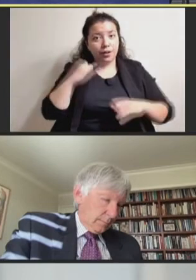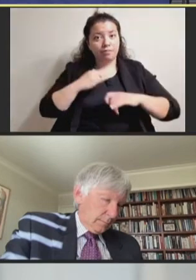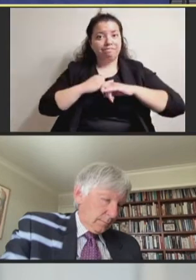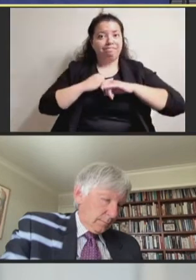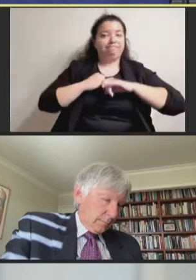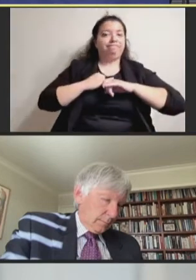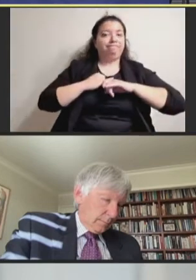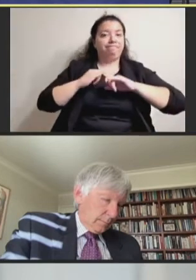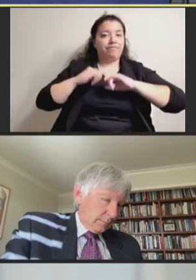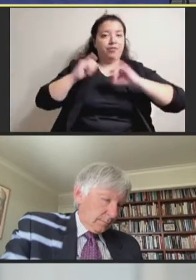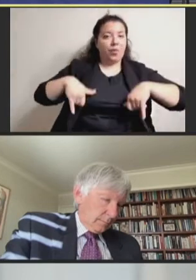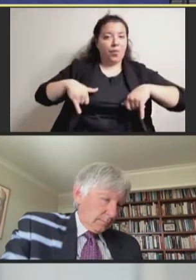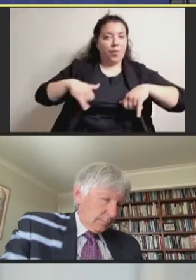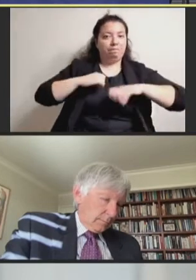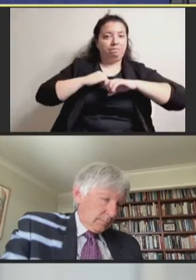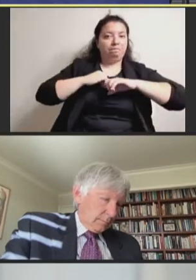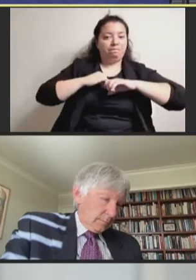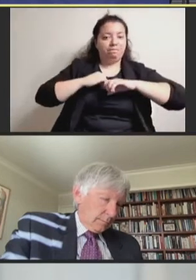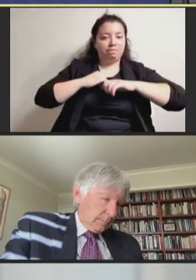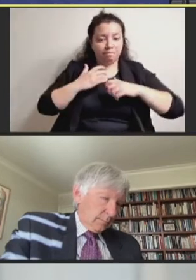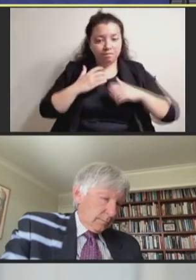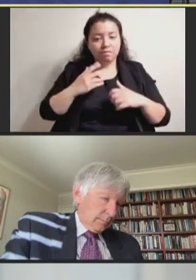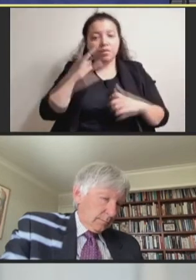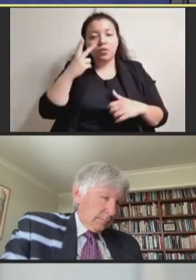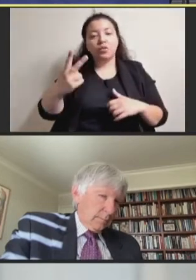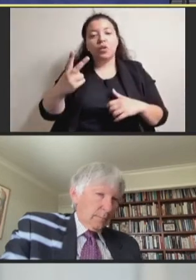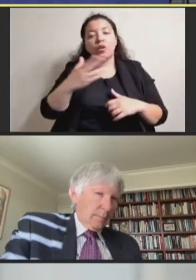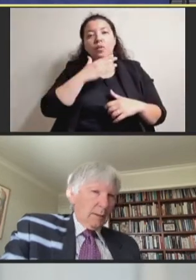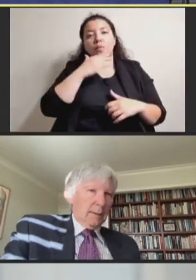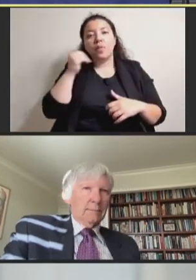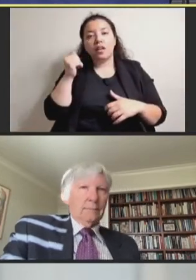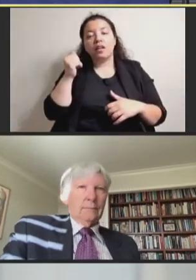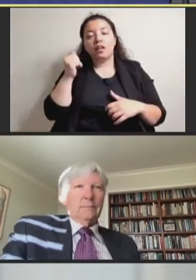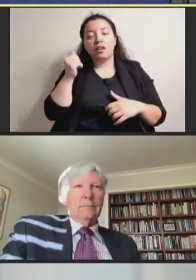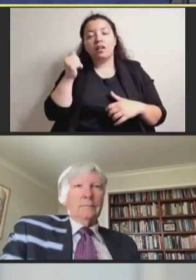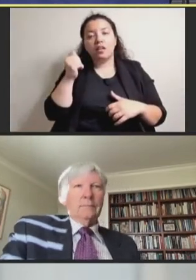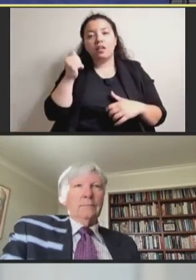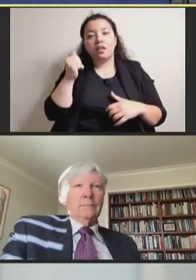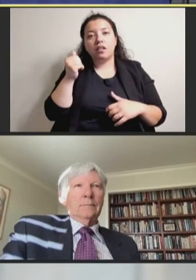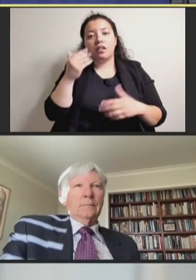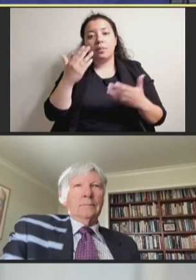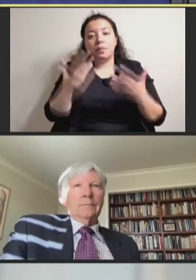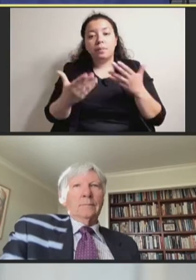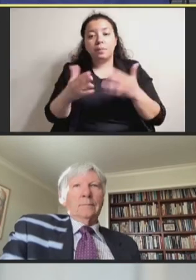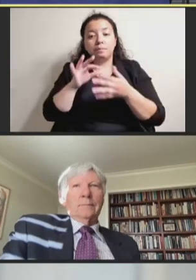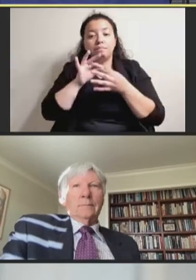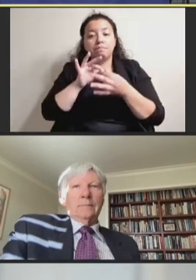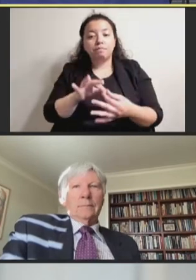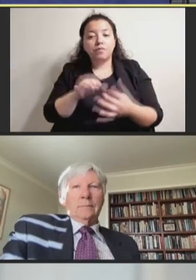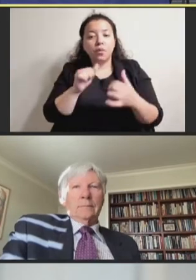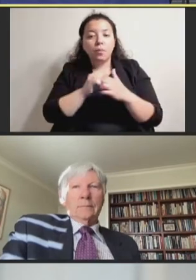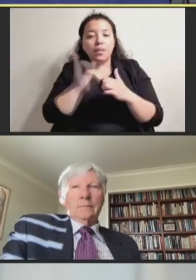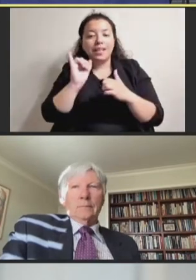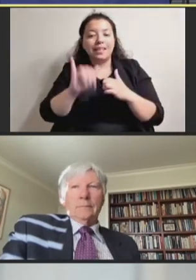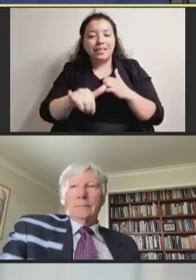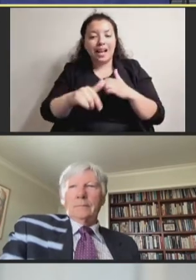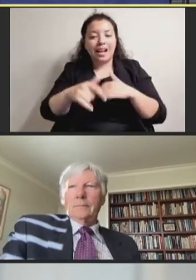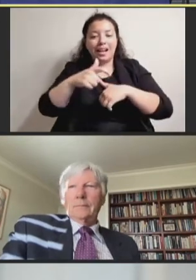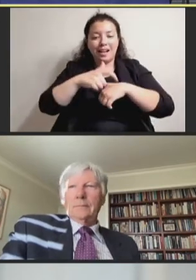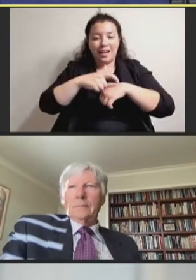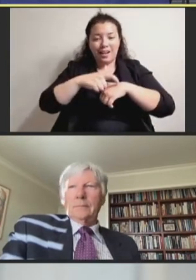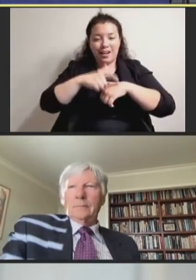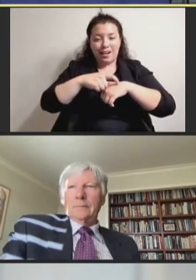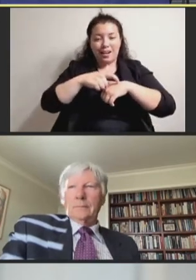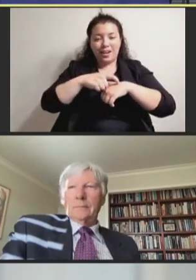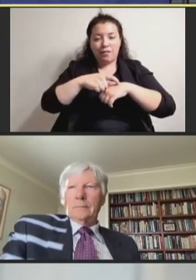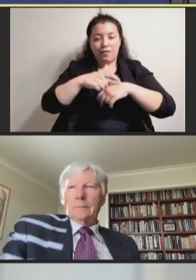B cell maturation and that interval rather than being at